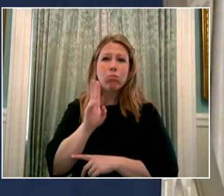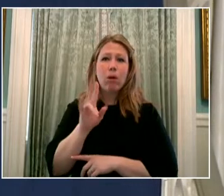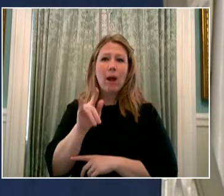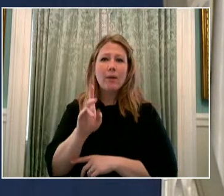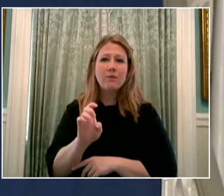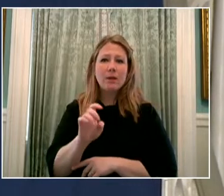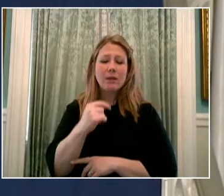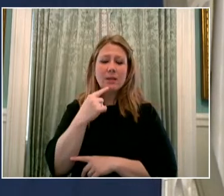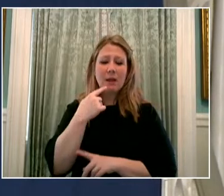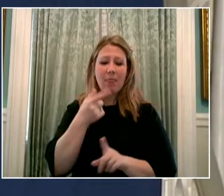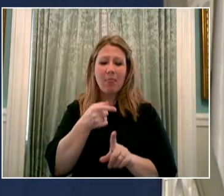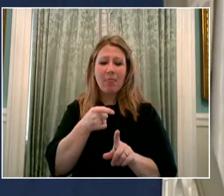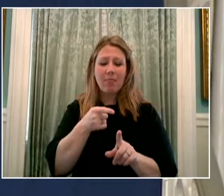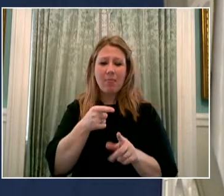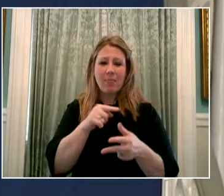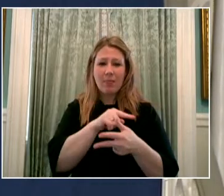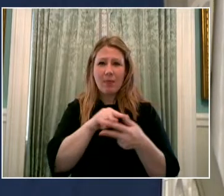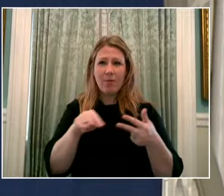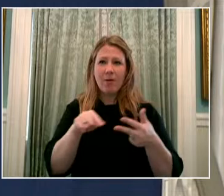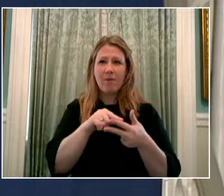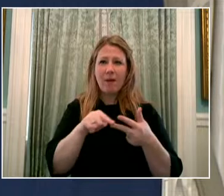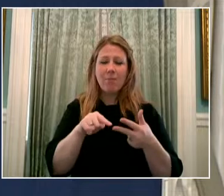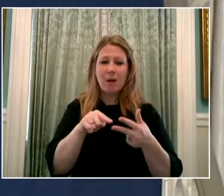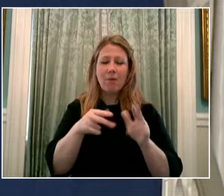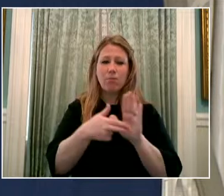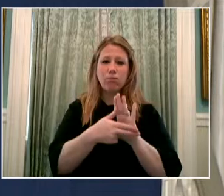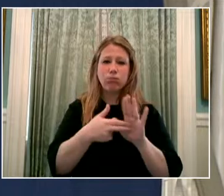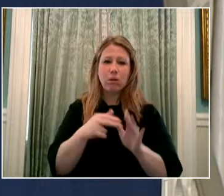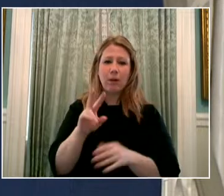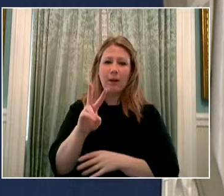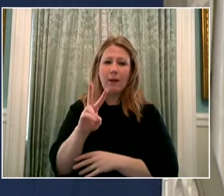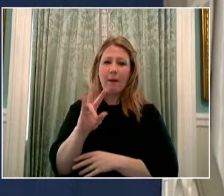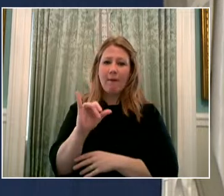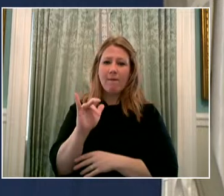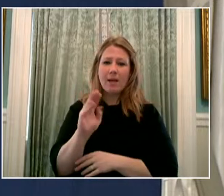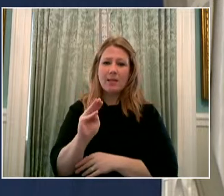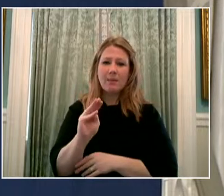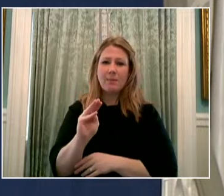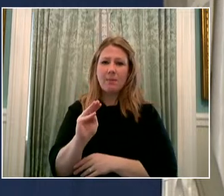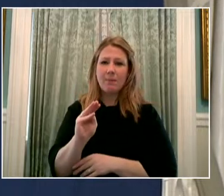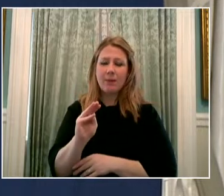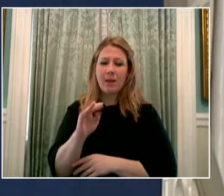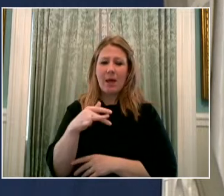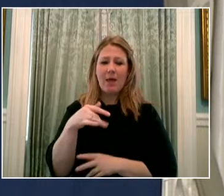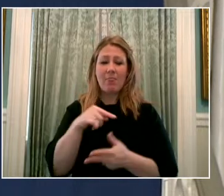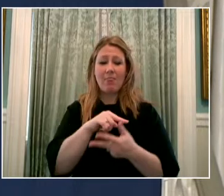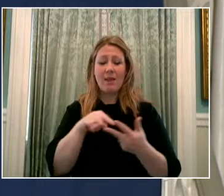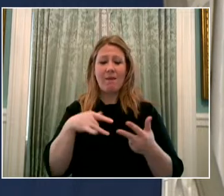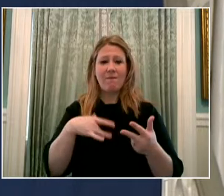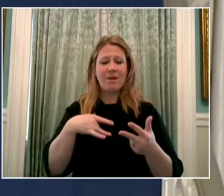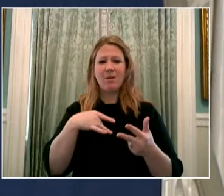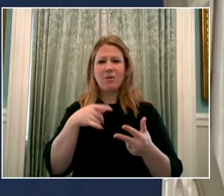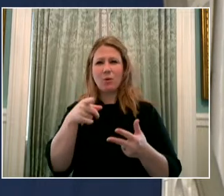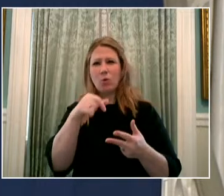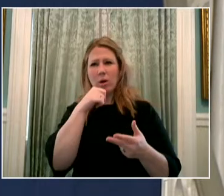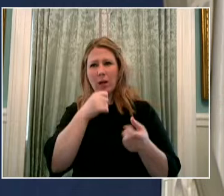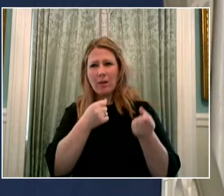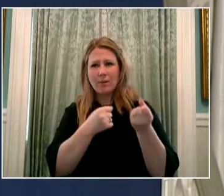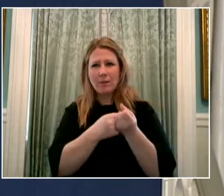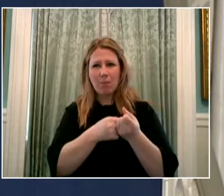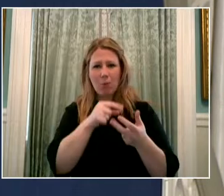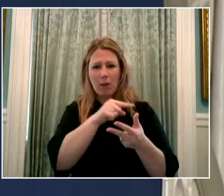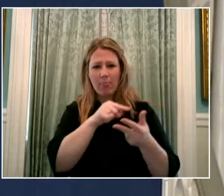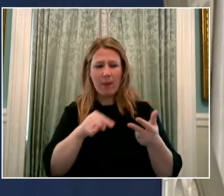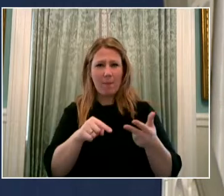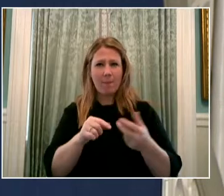feel supported by the city. So does your, sort of support, unconditional support of the chief based on some